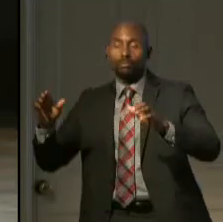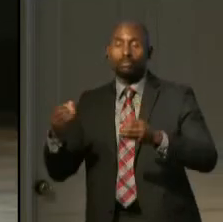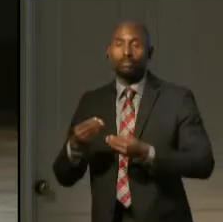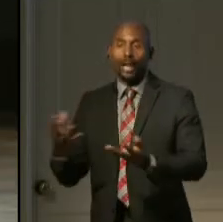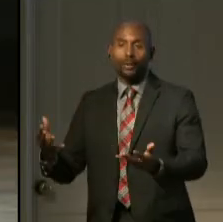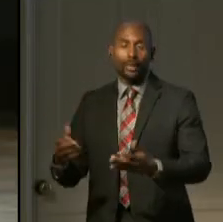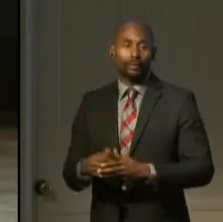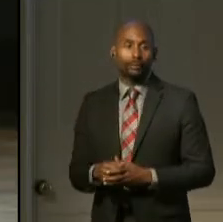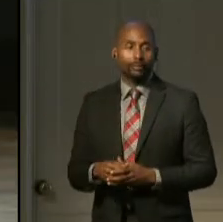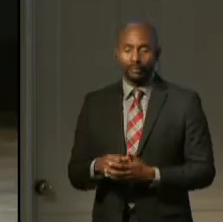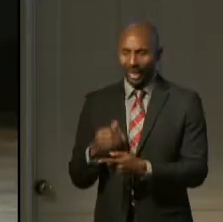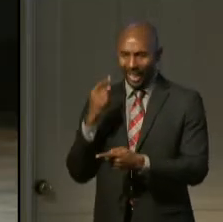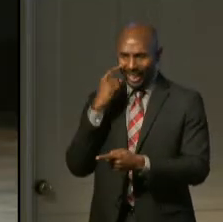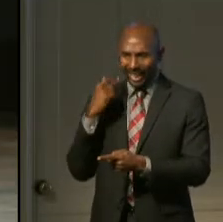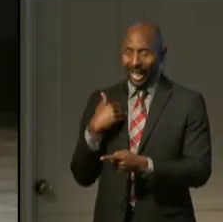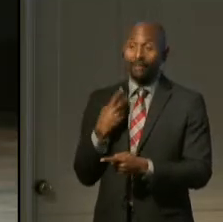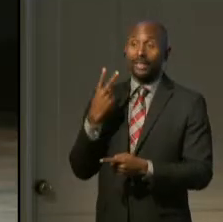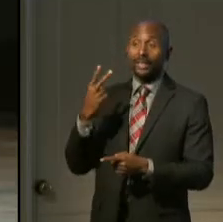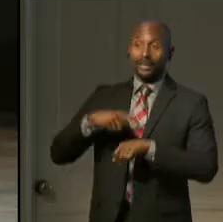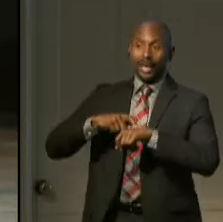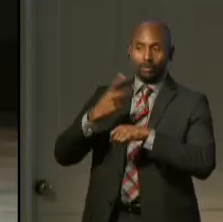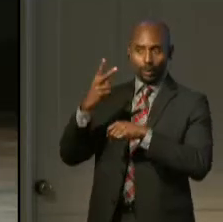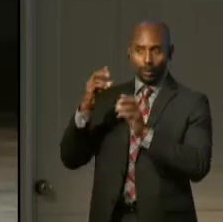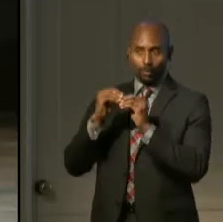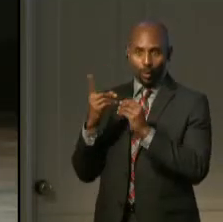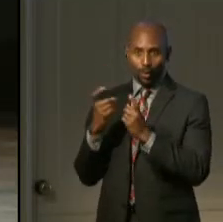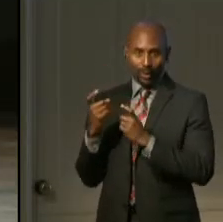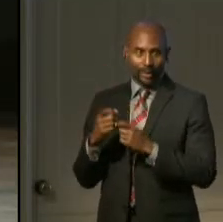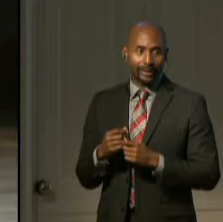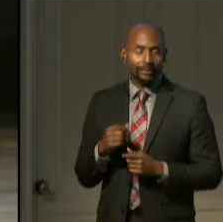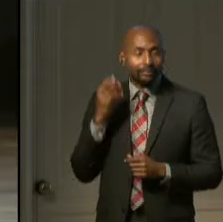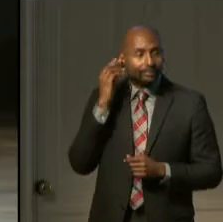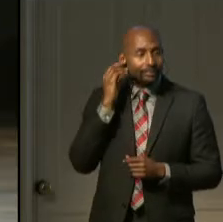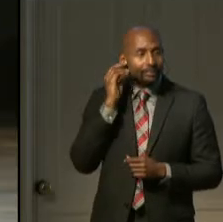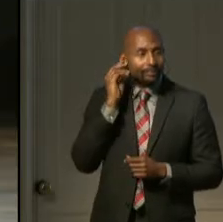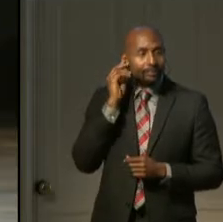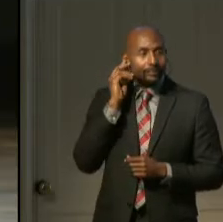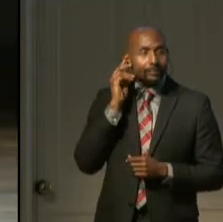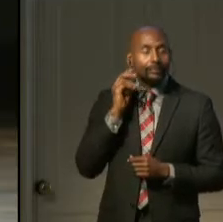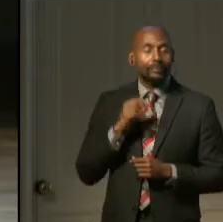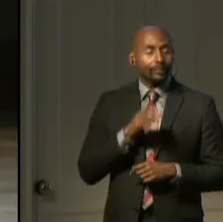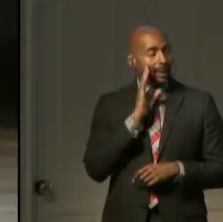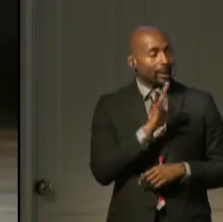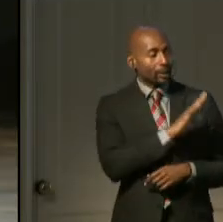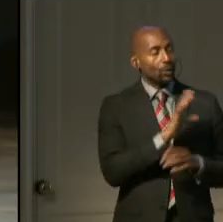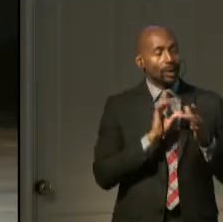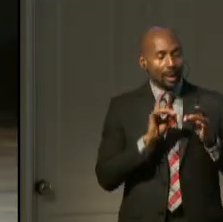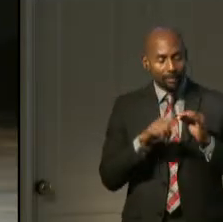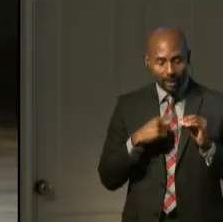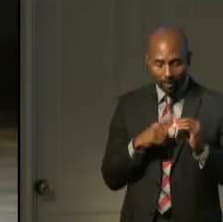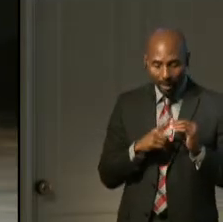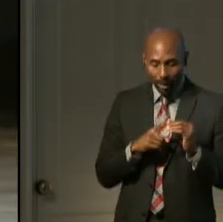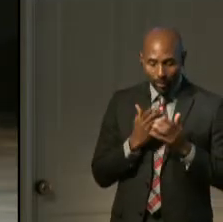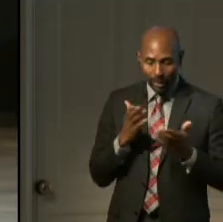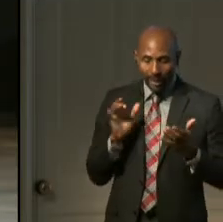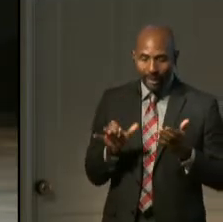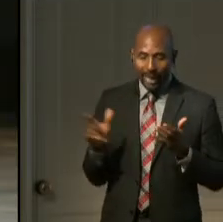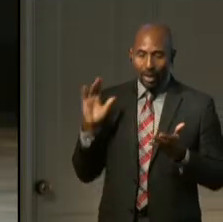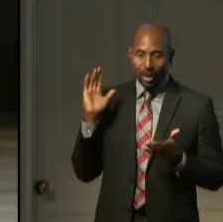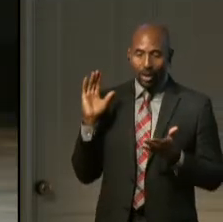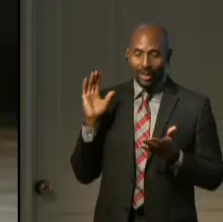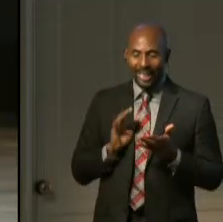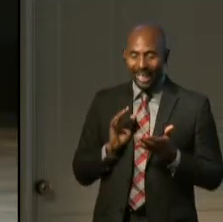I think we have time for like 2 more questions. Hi, your comment about things that are